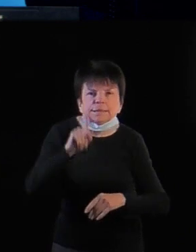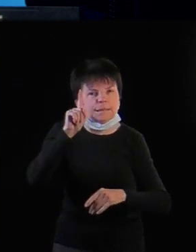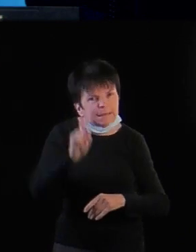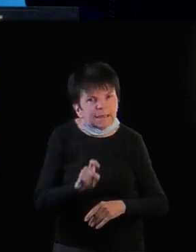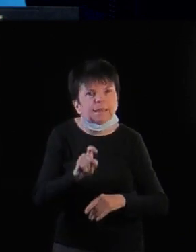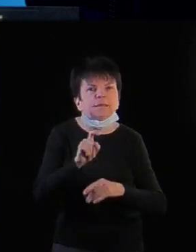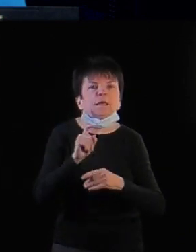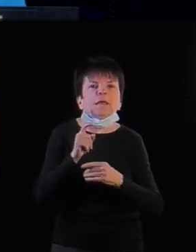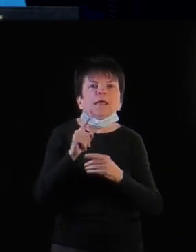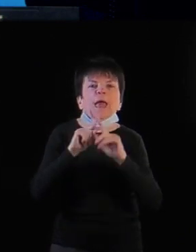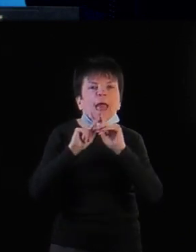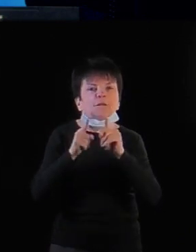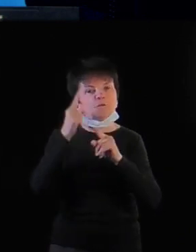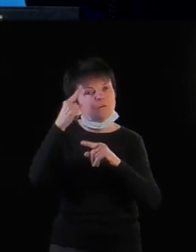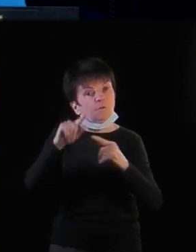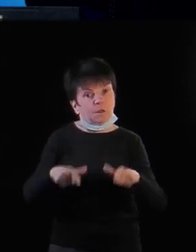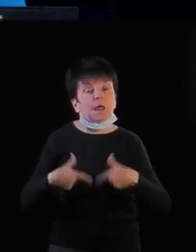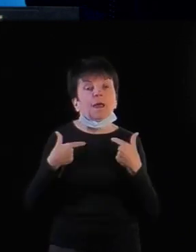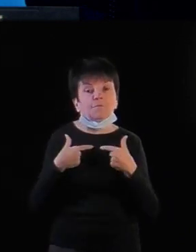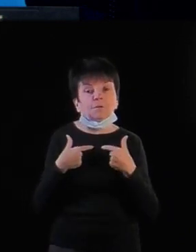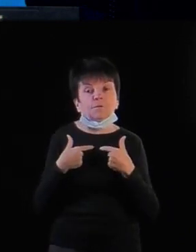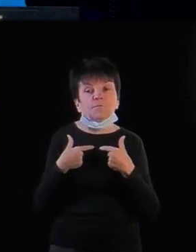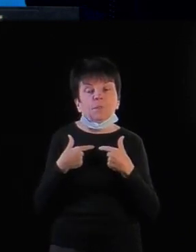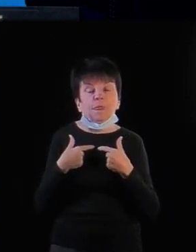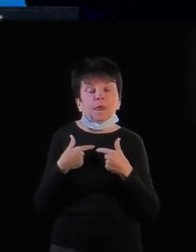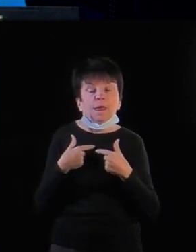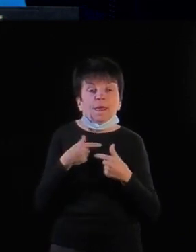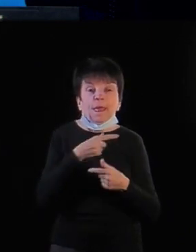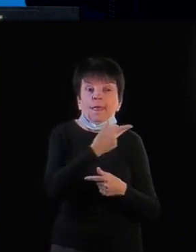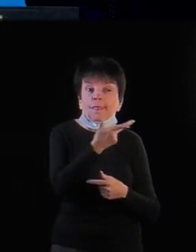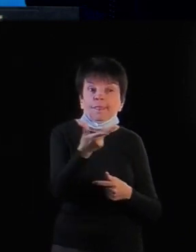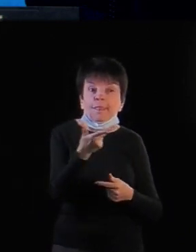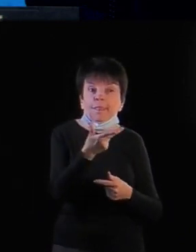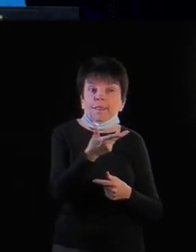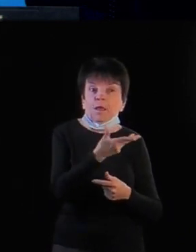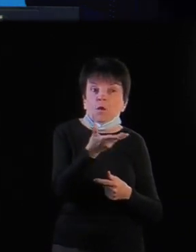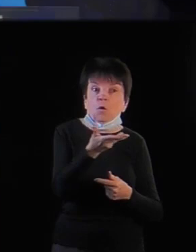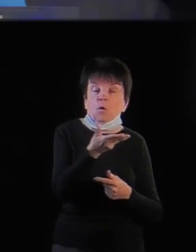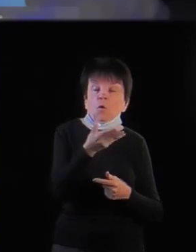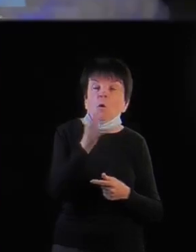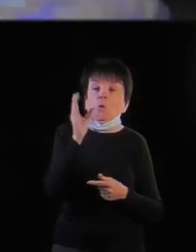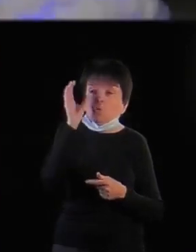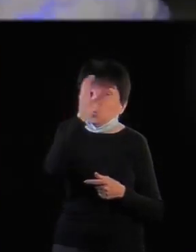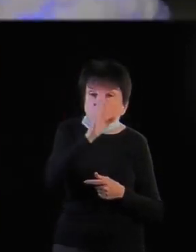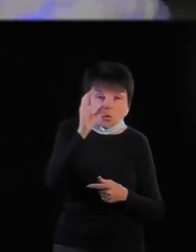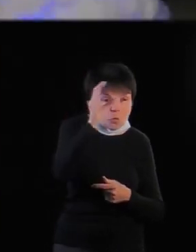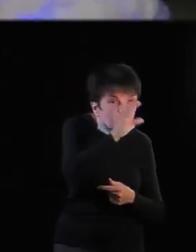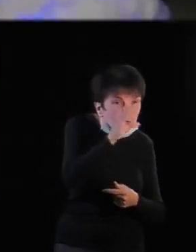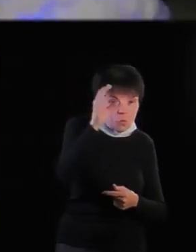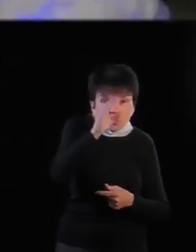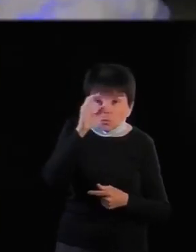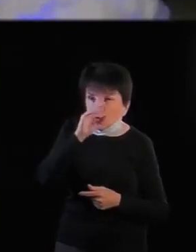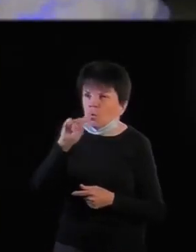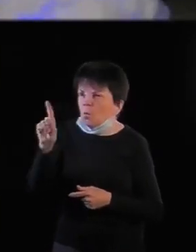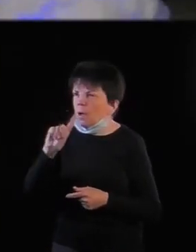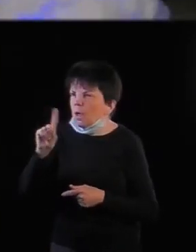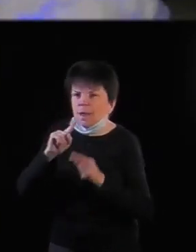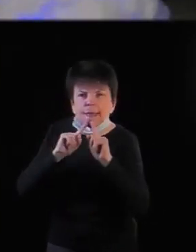life. And they're going to look for it all different kinds of ways. And I'm here today to tell